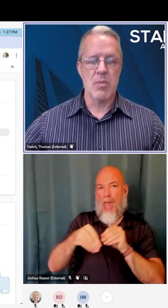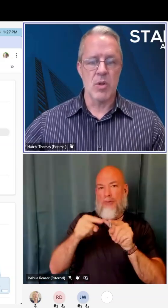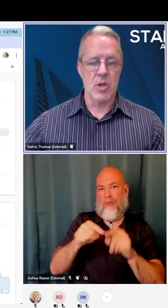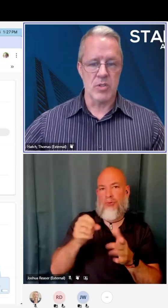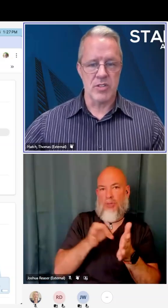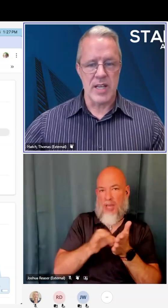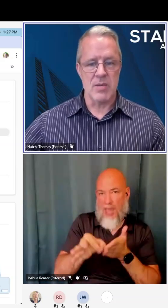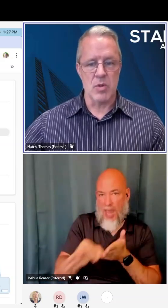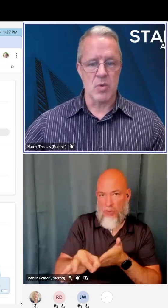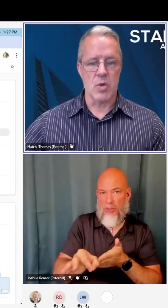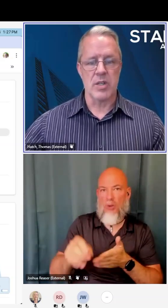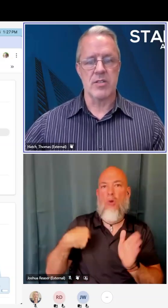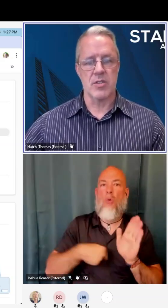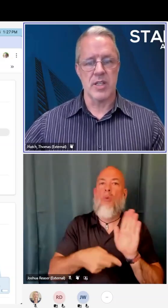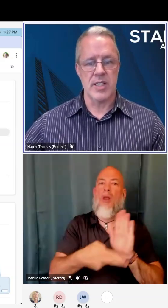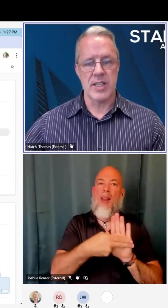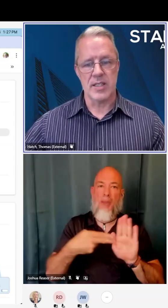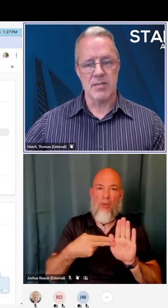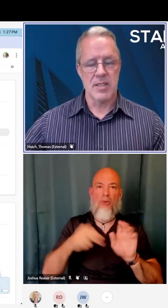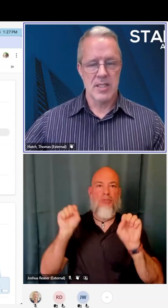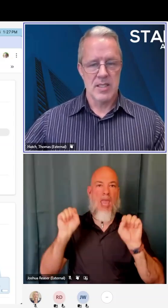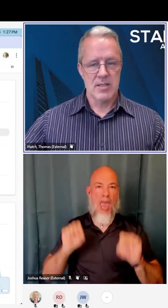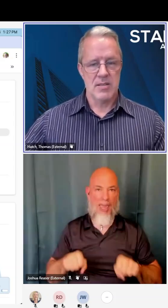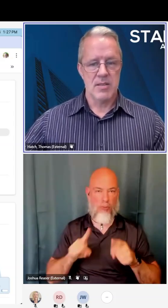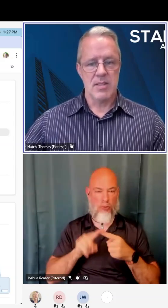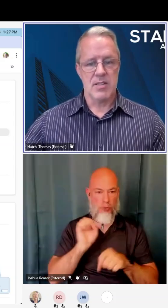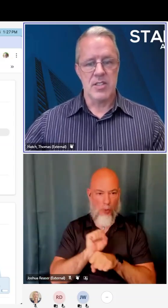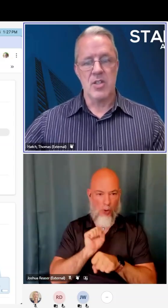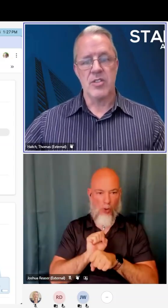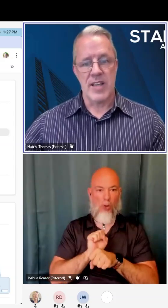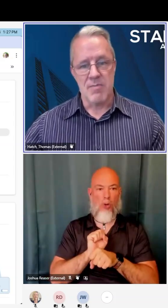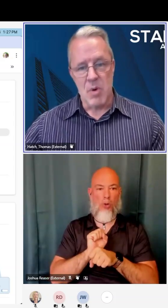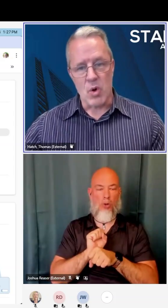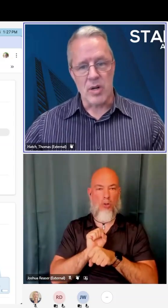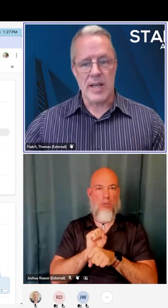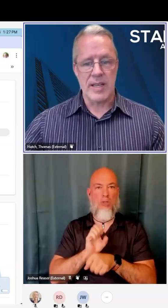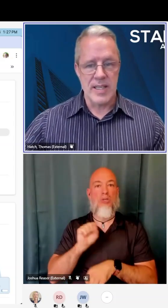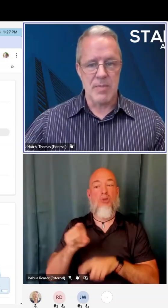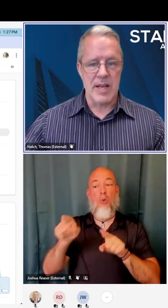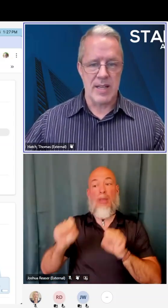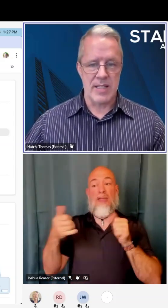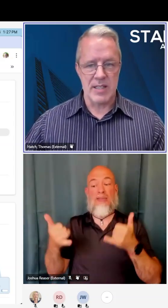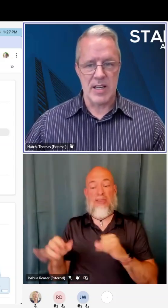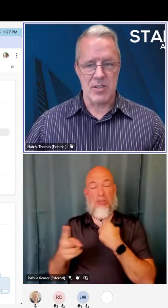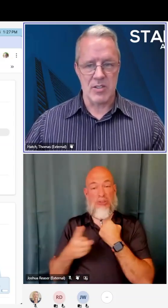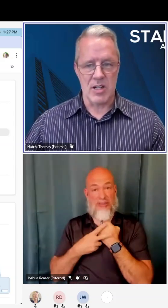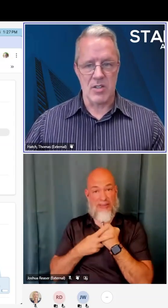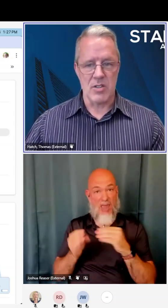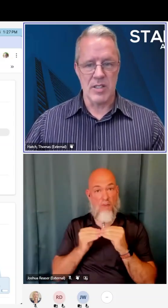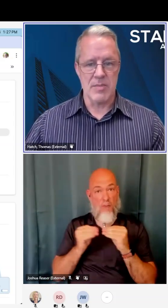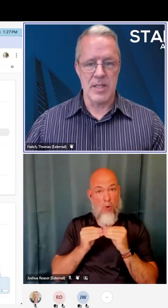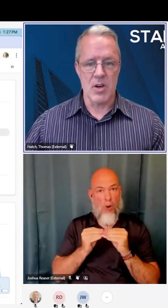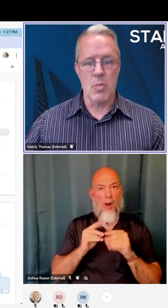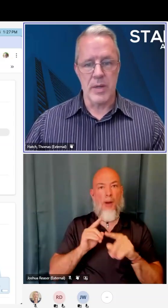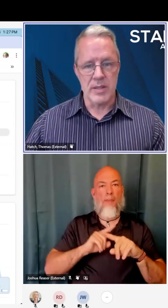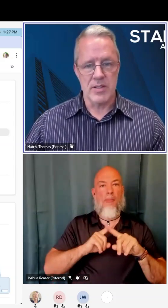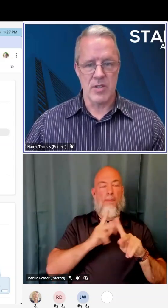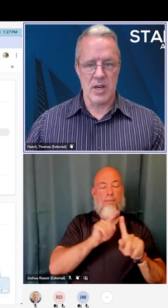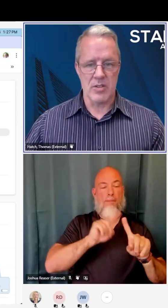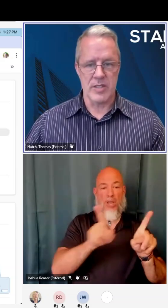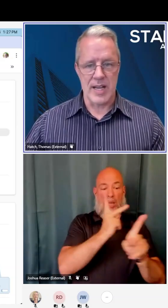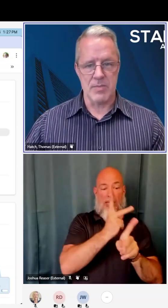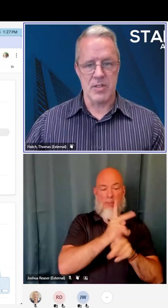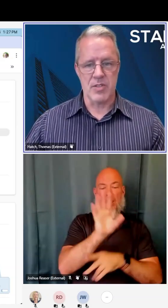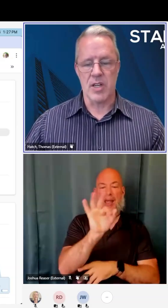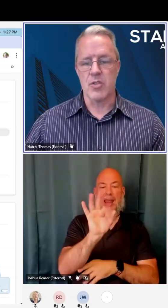we label those as able to work so that he can still save more and keep that $19,000 limit open